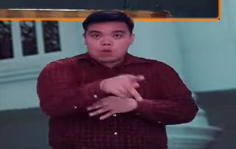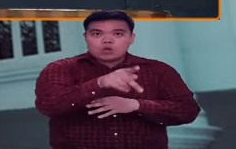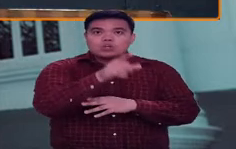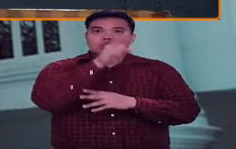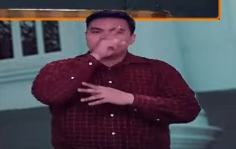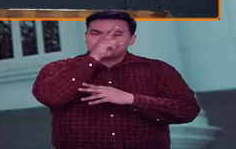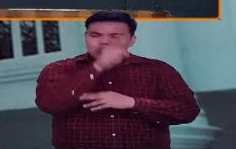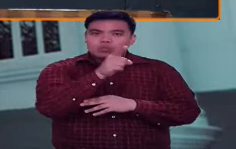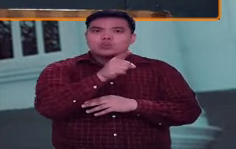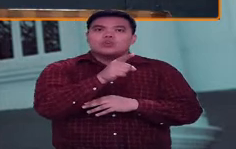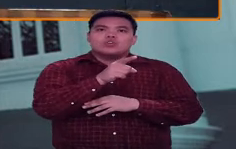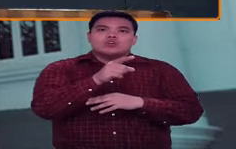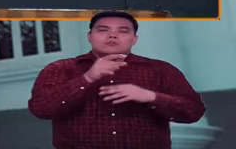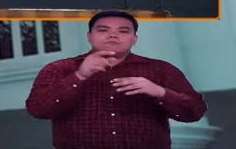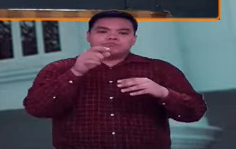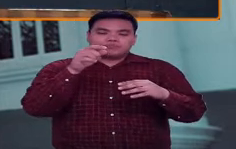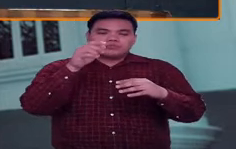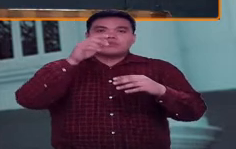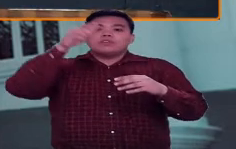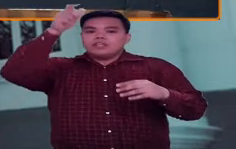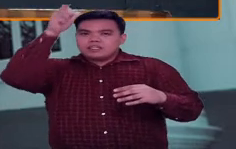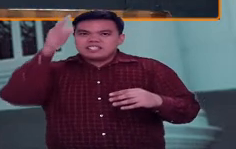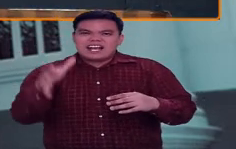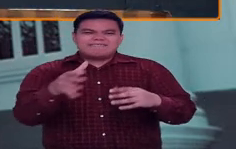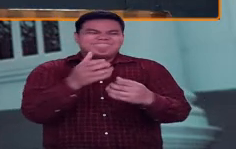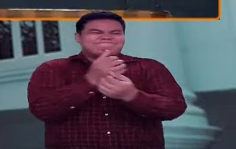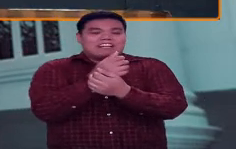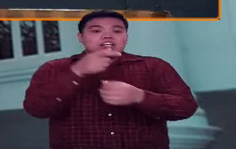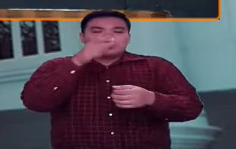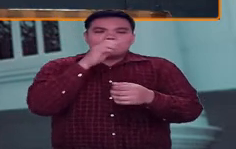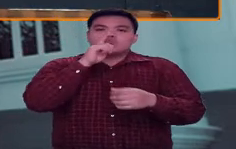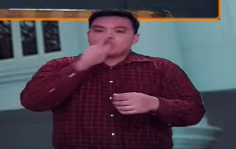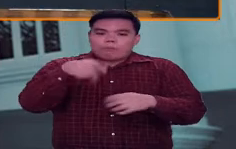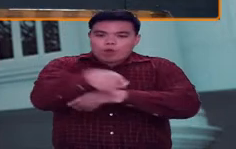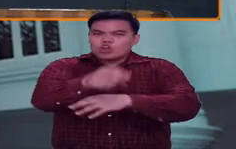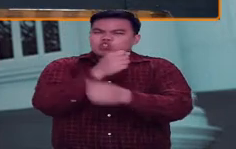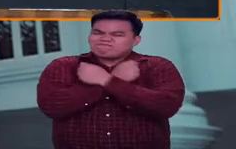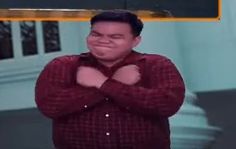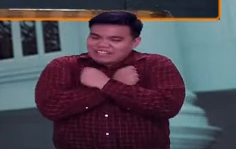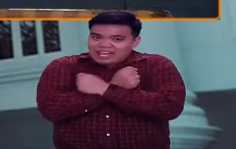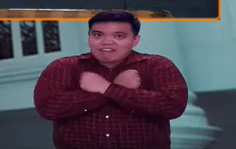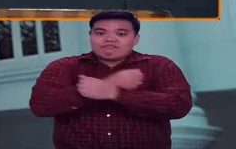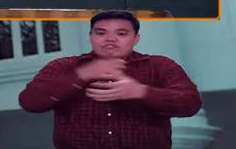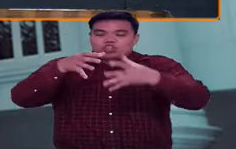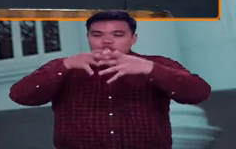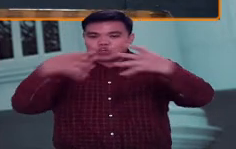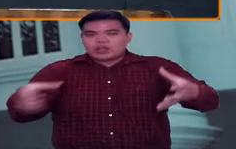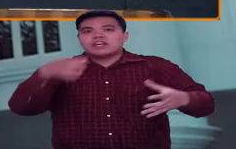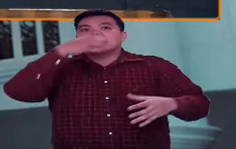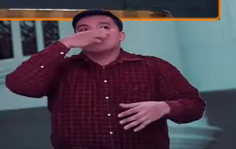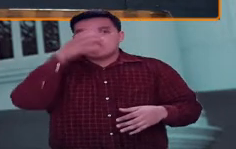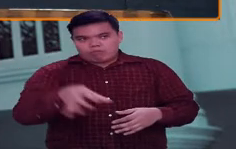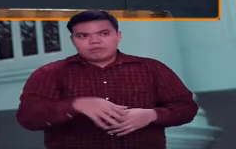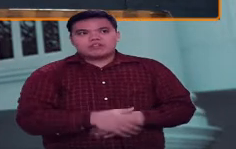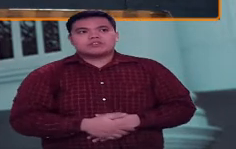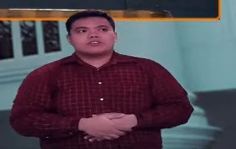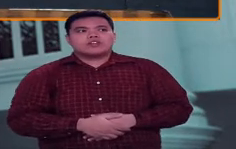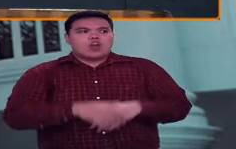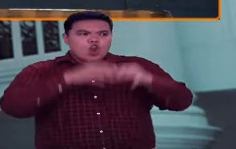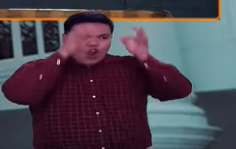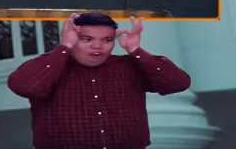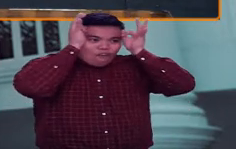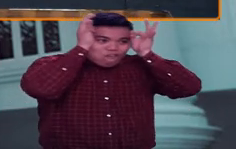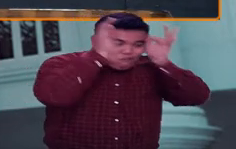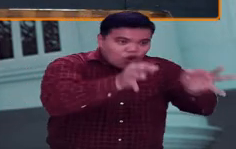it stresses his great obsession with the Great Commission. He was completely focused